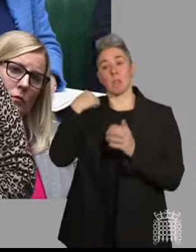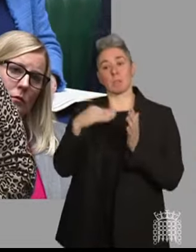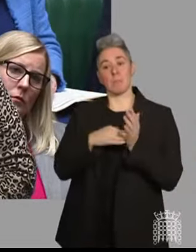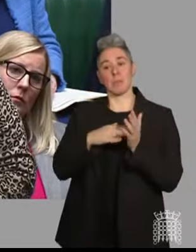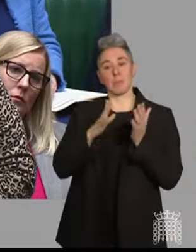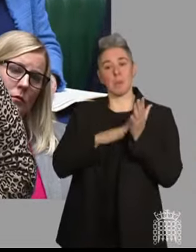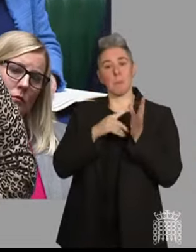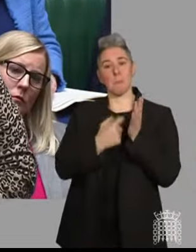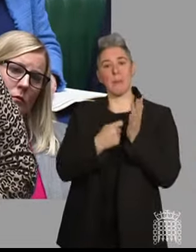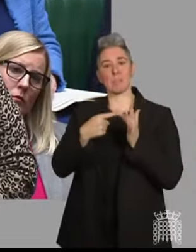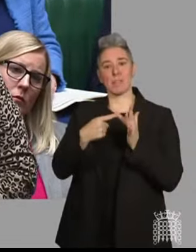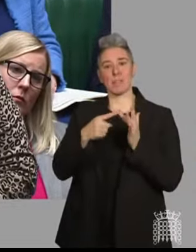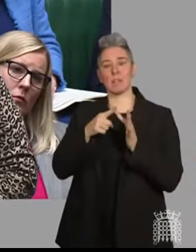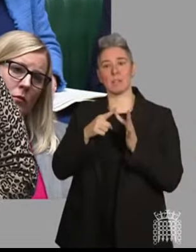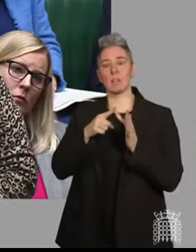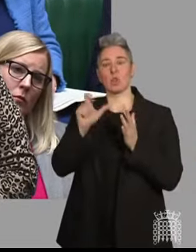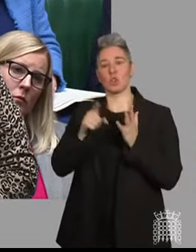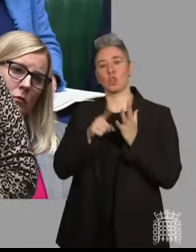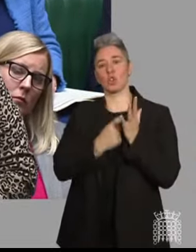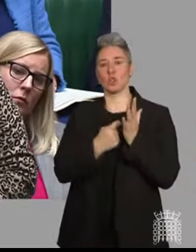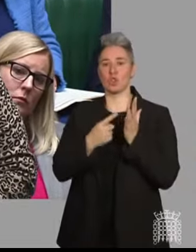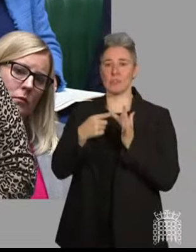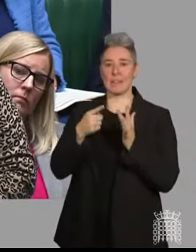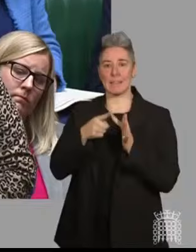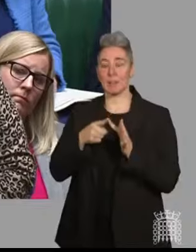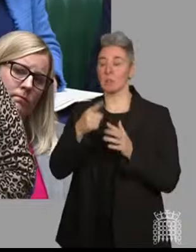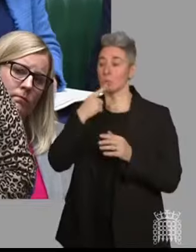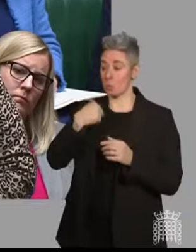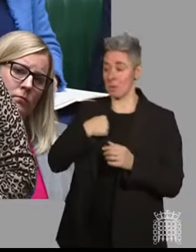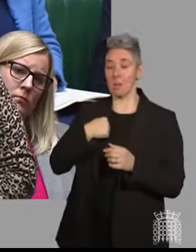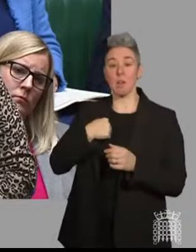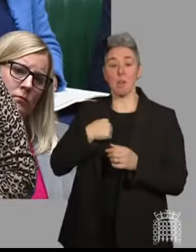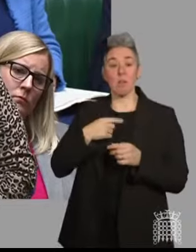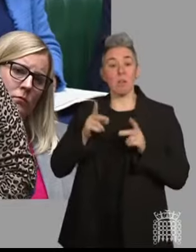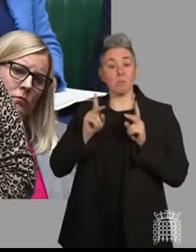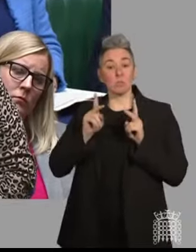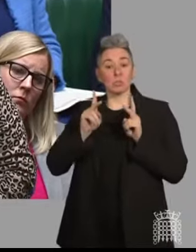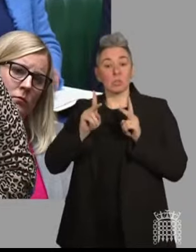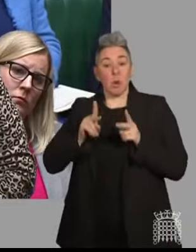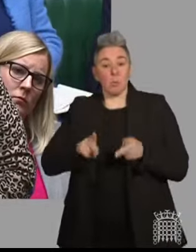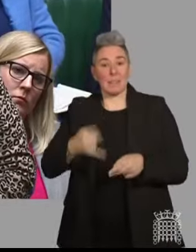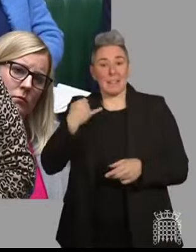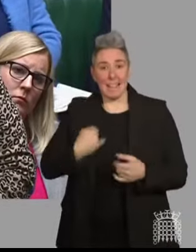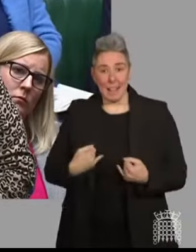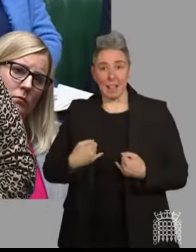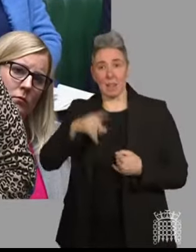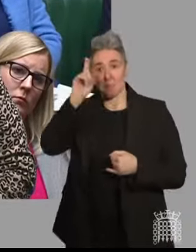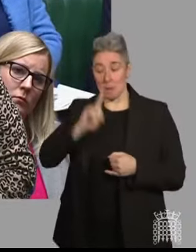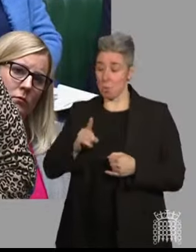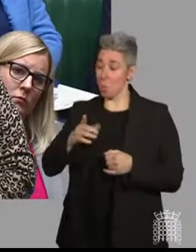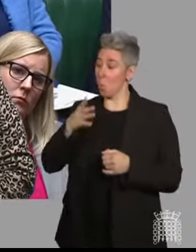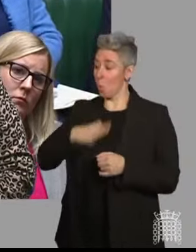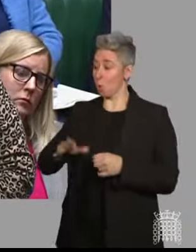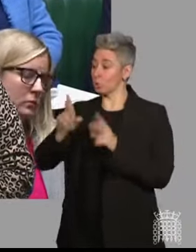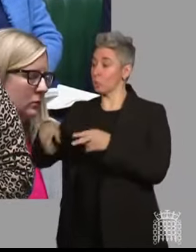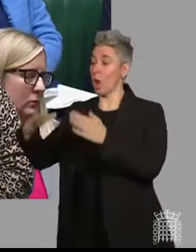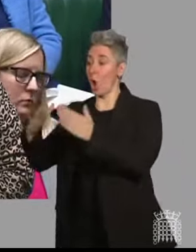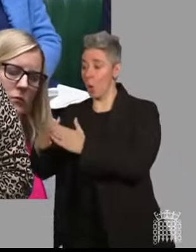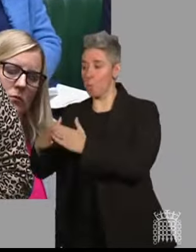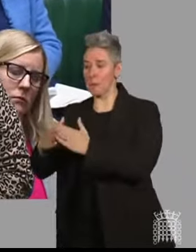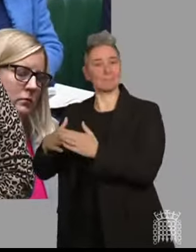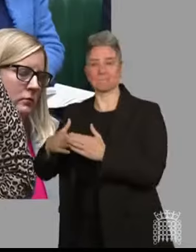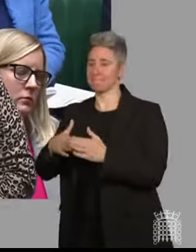at home have been forced into hospitals to die because they can't afford to heat their homes